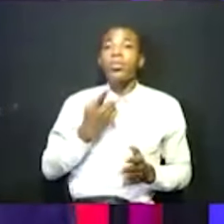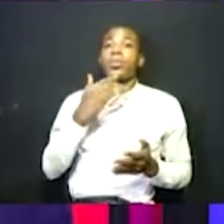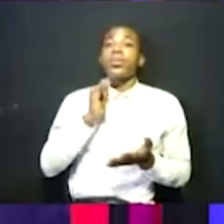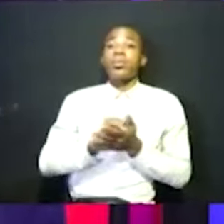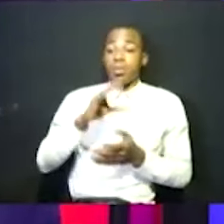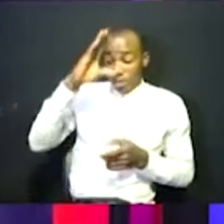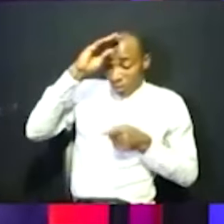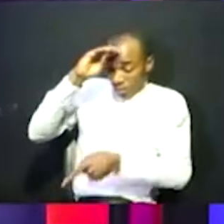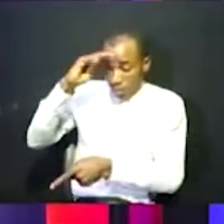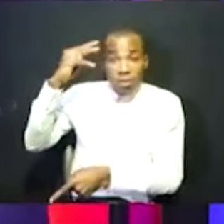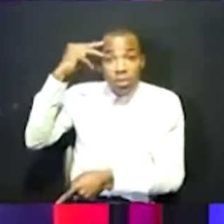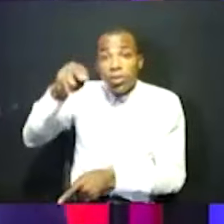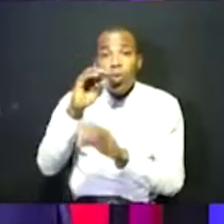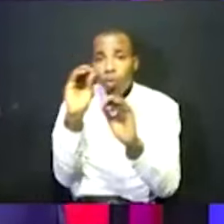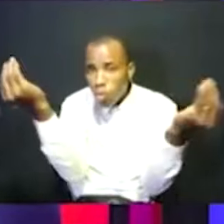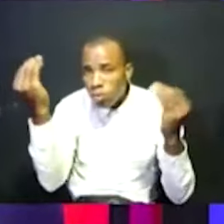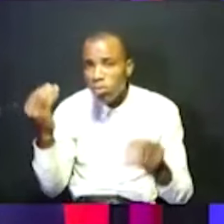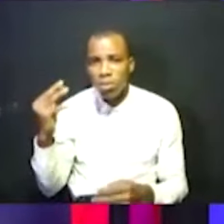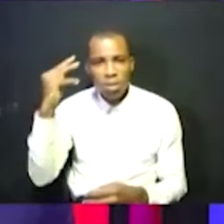not